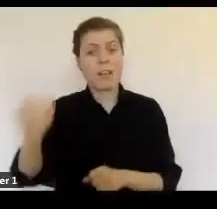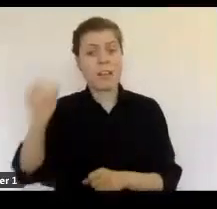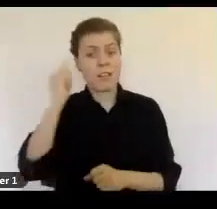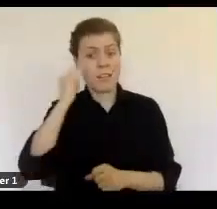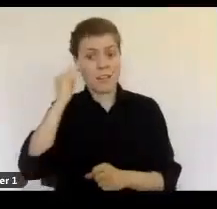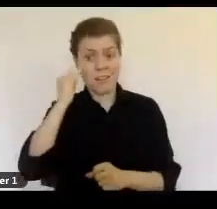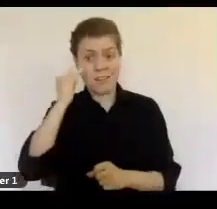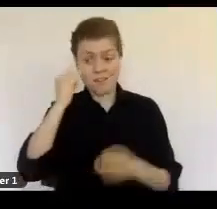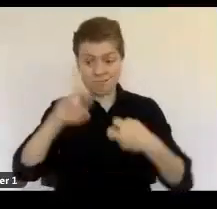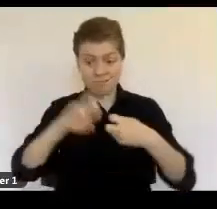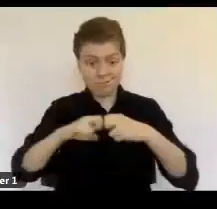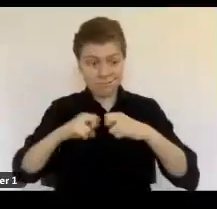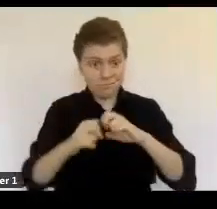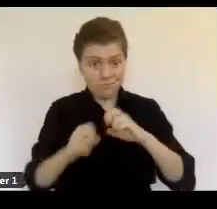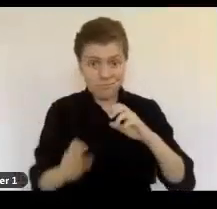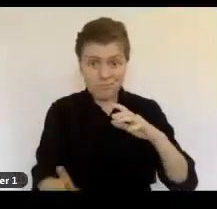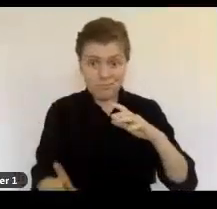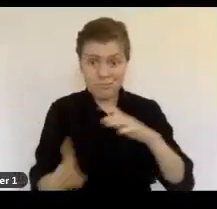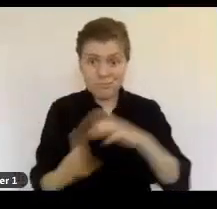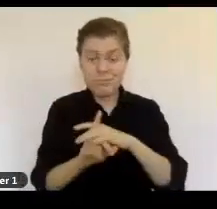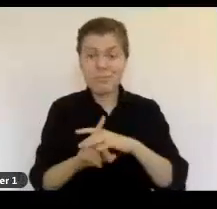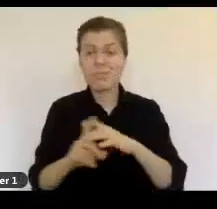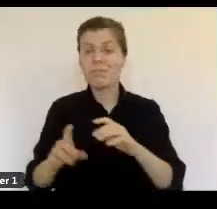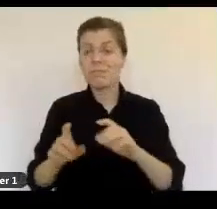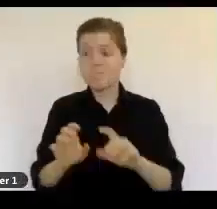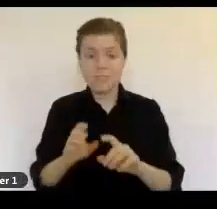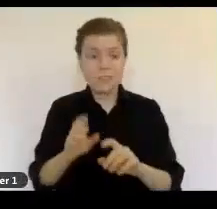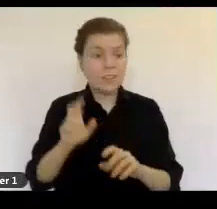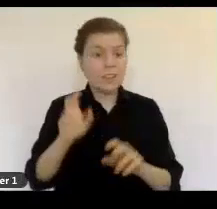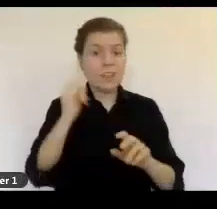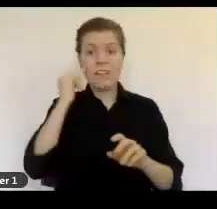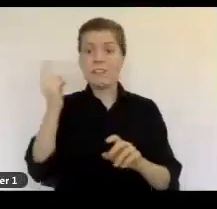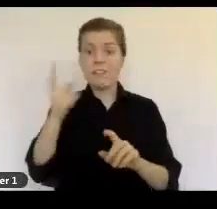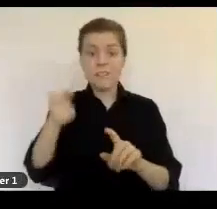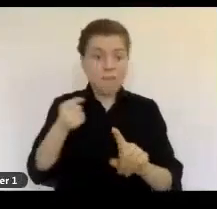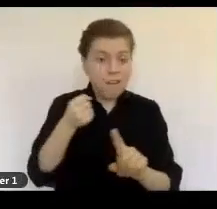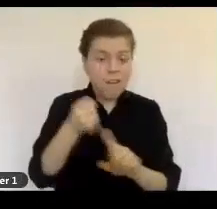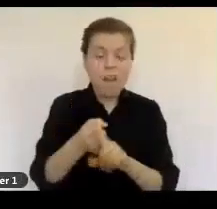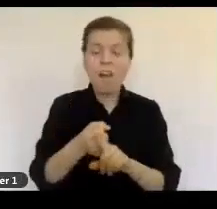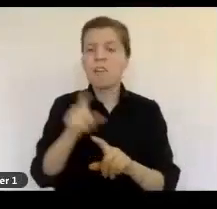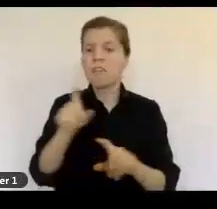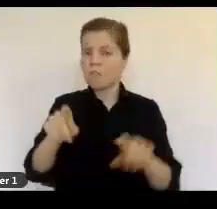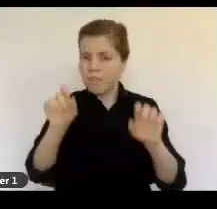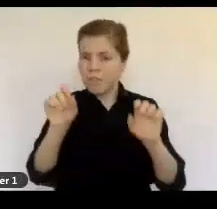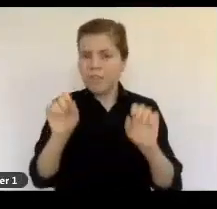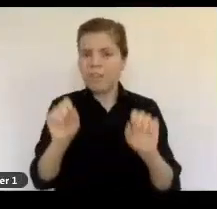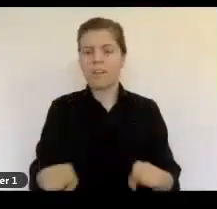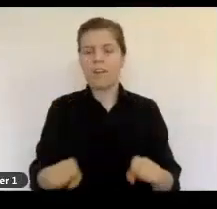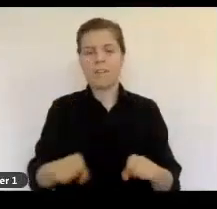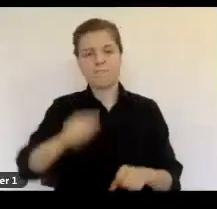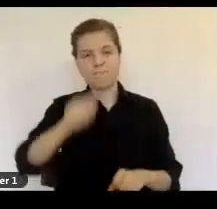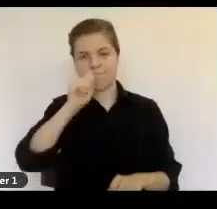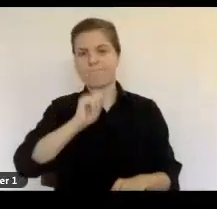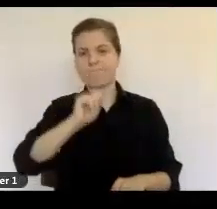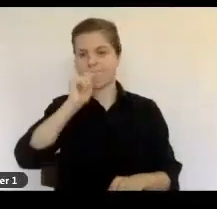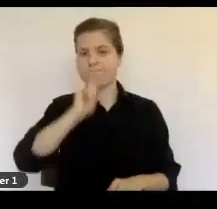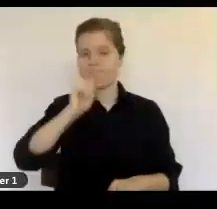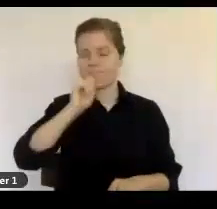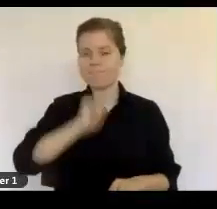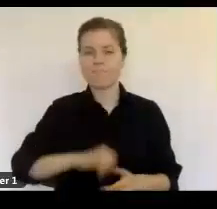being supported in life such that if trouble comes, you're able